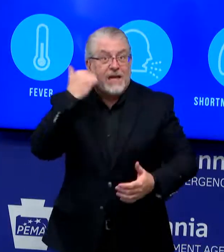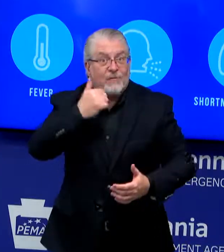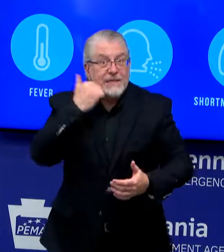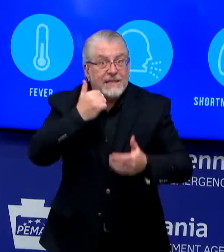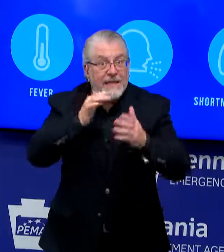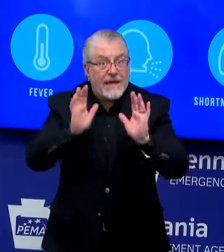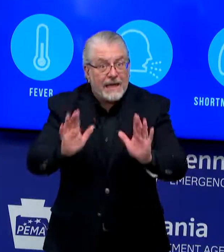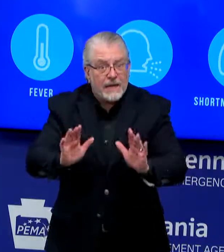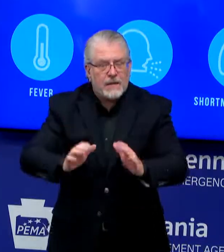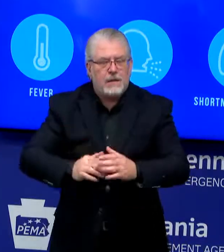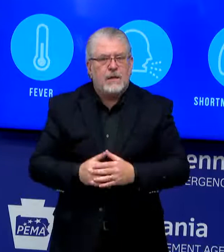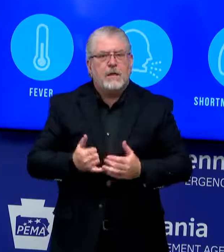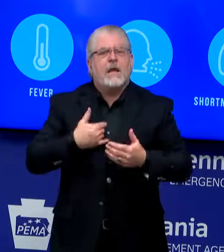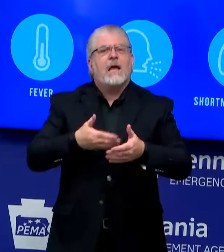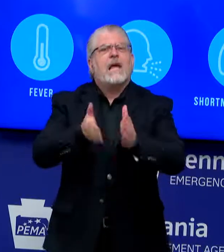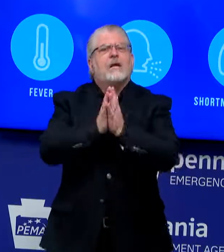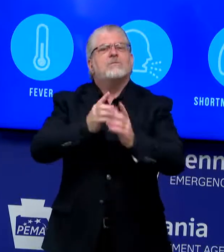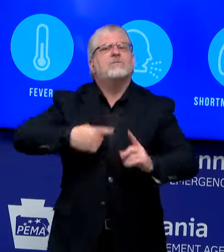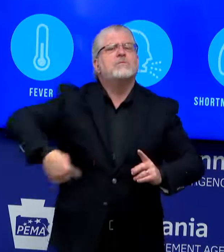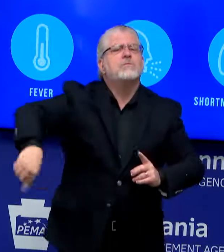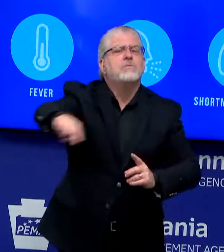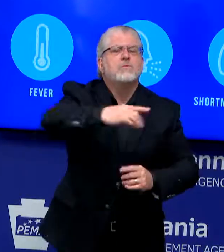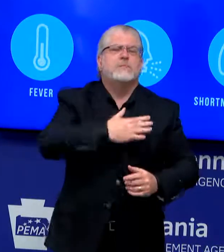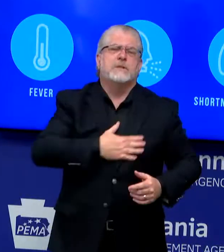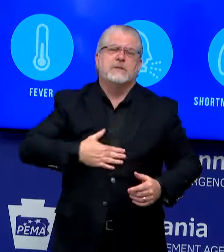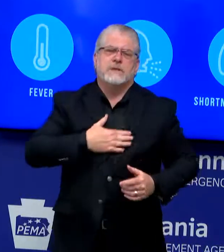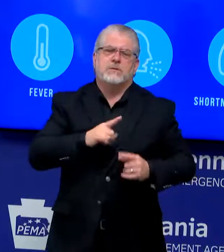this fight. Thank you.